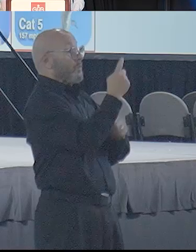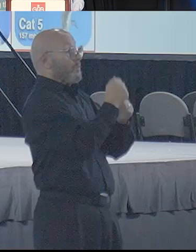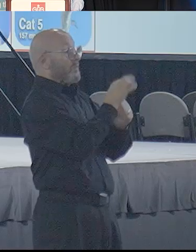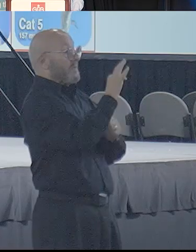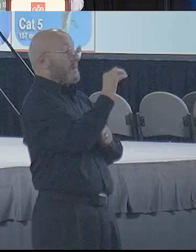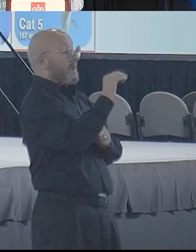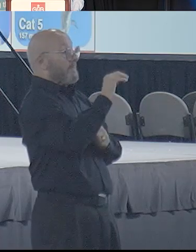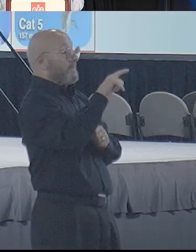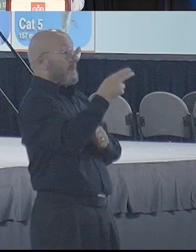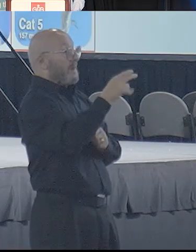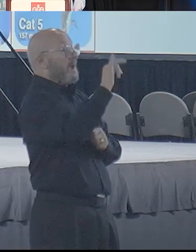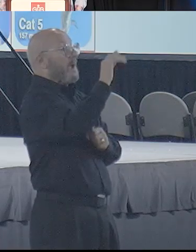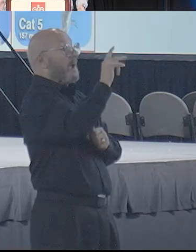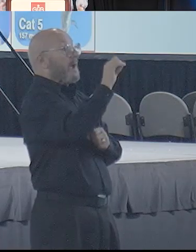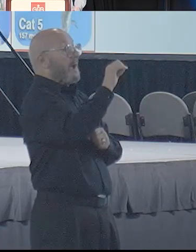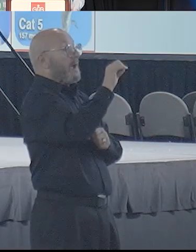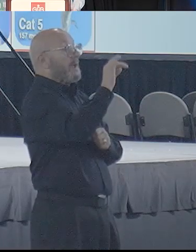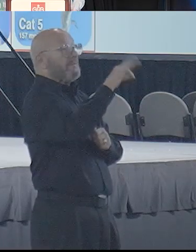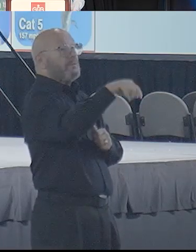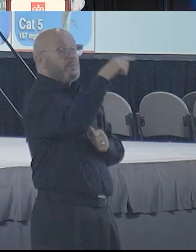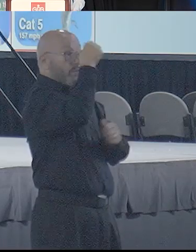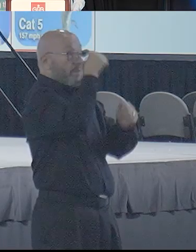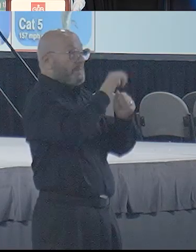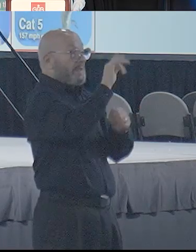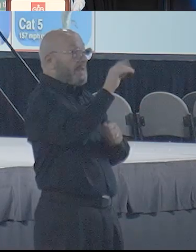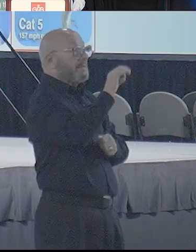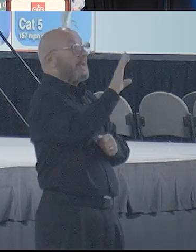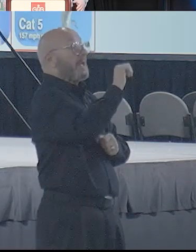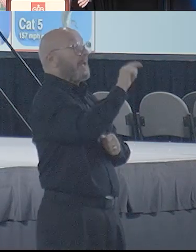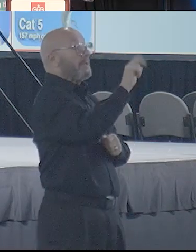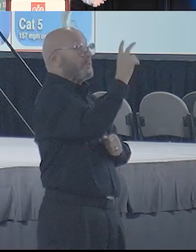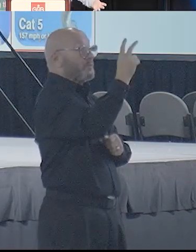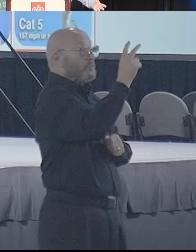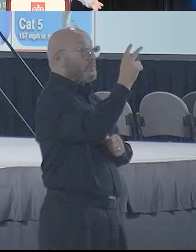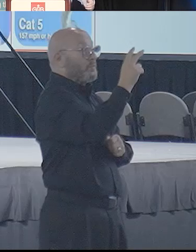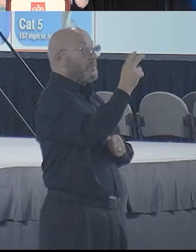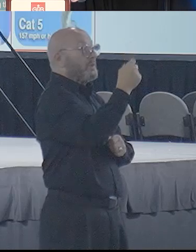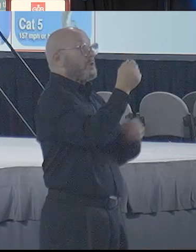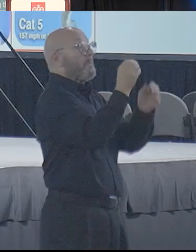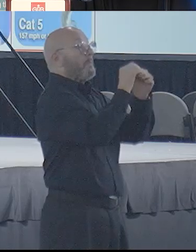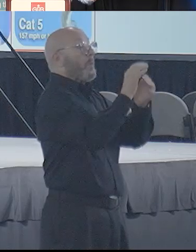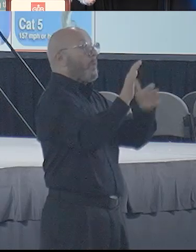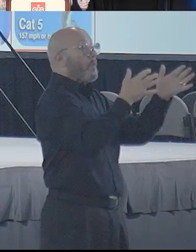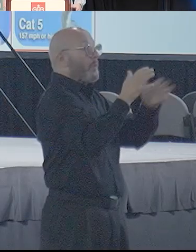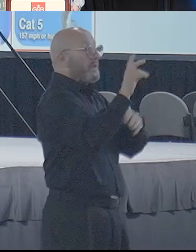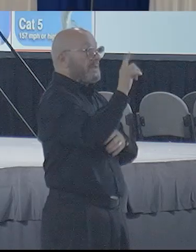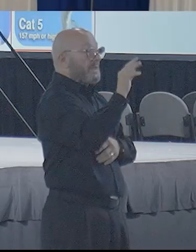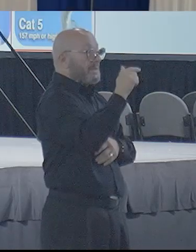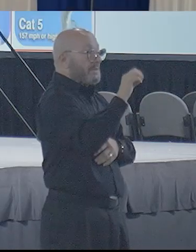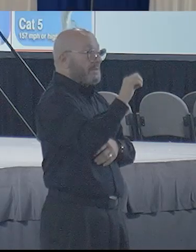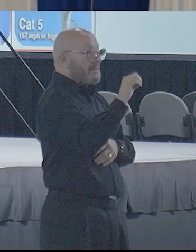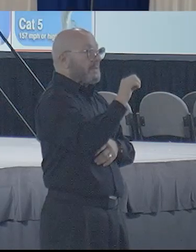mile per hour. Ike, some of you may remember Ike was a Category 2. A little bit more wind damage, obviously, with Ike, and Ike was a larger